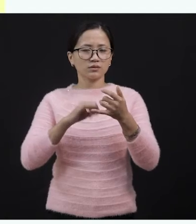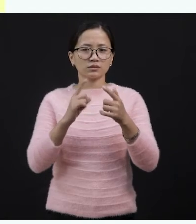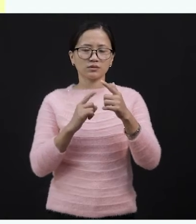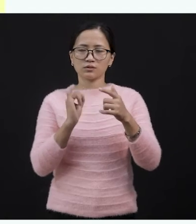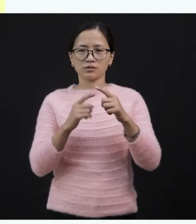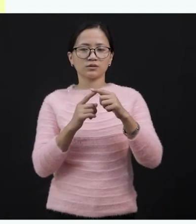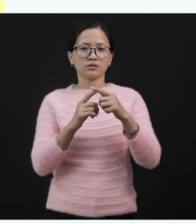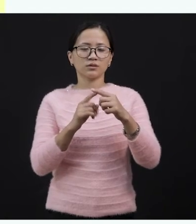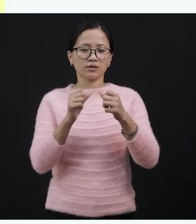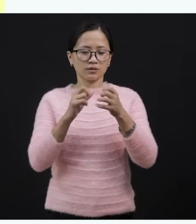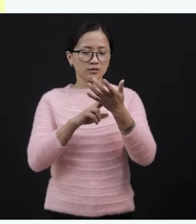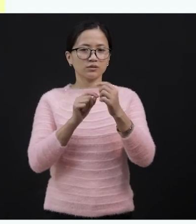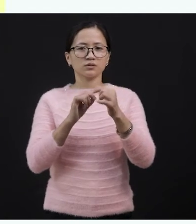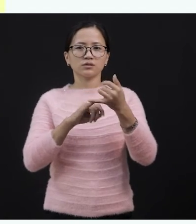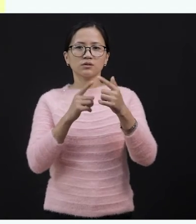plants.